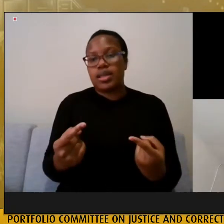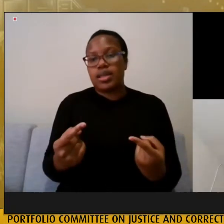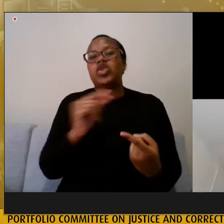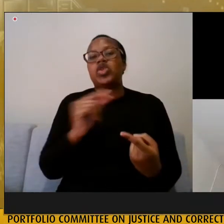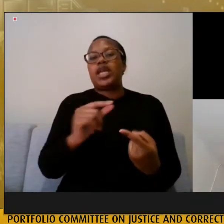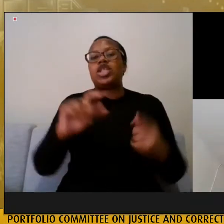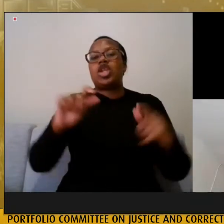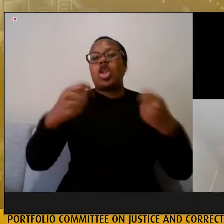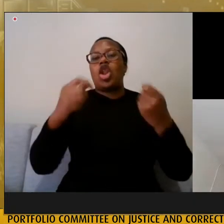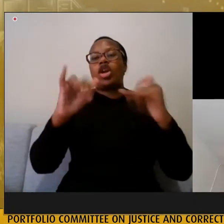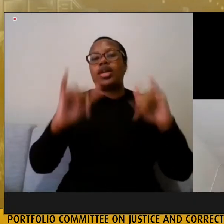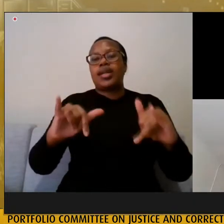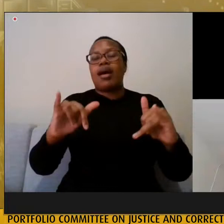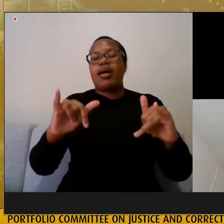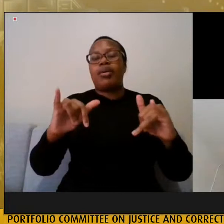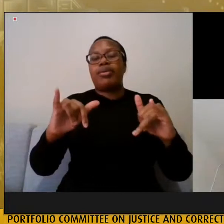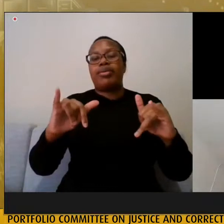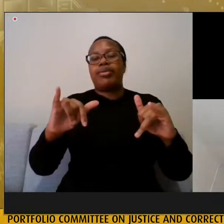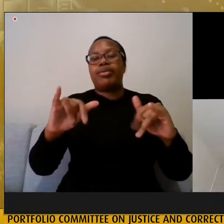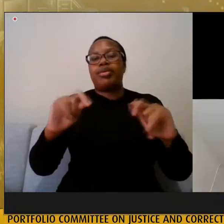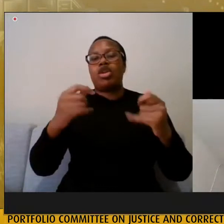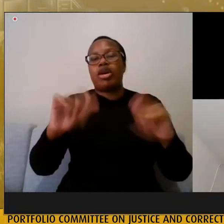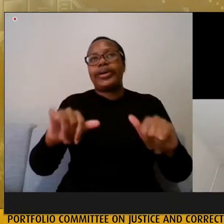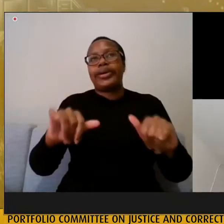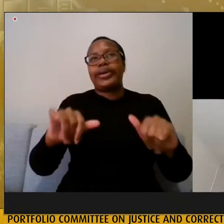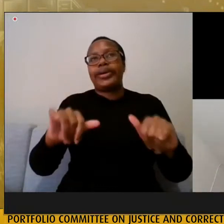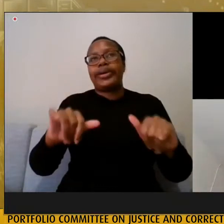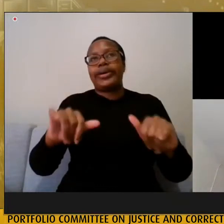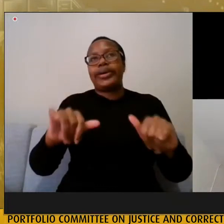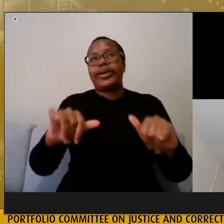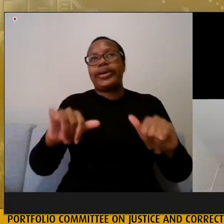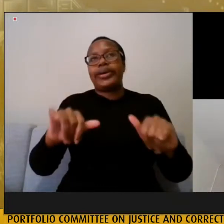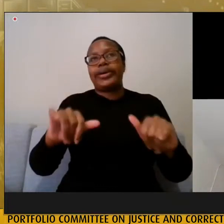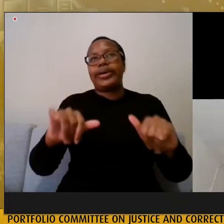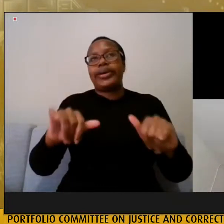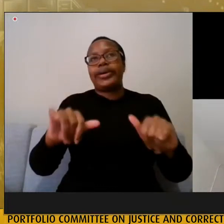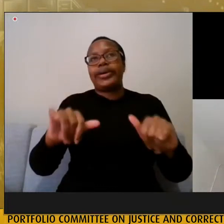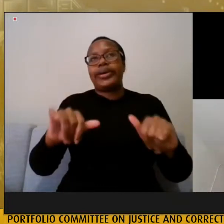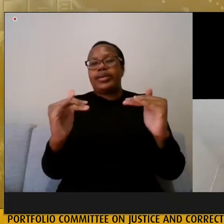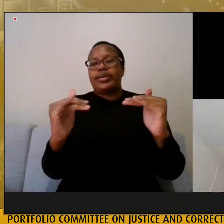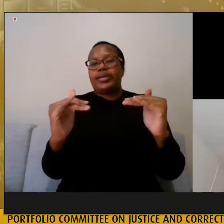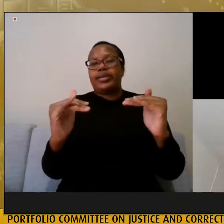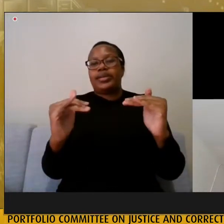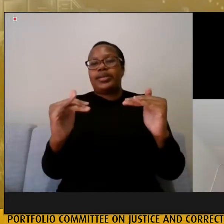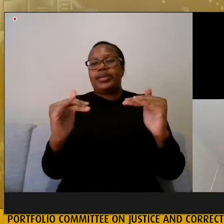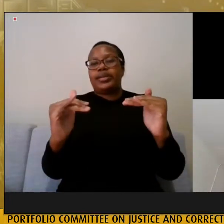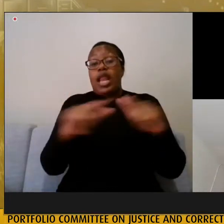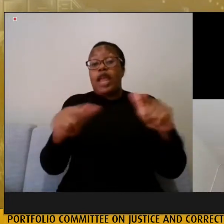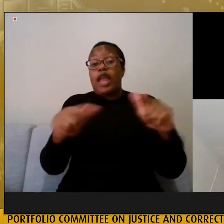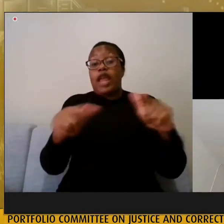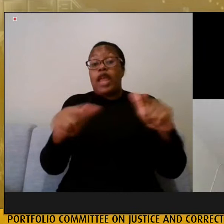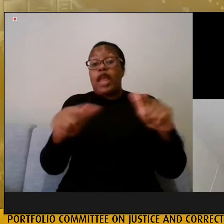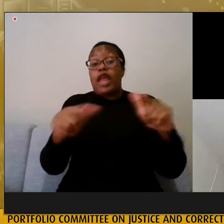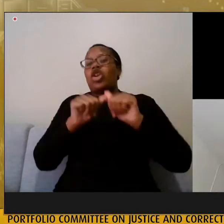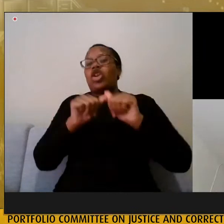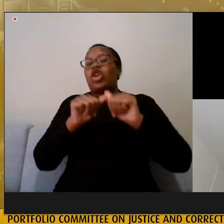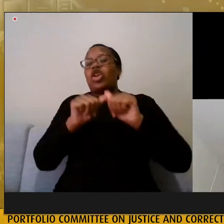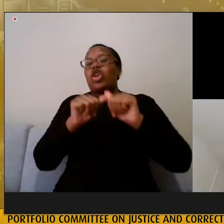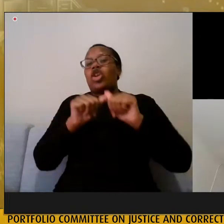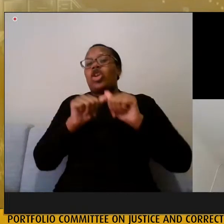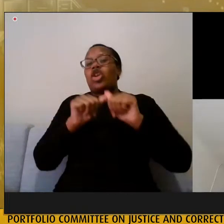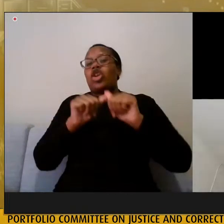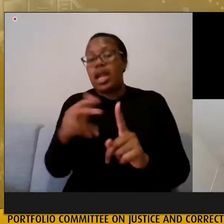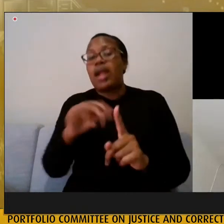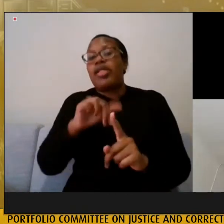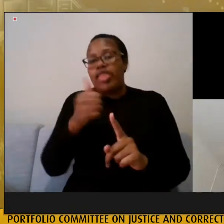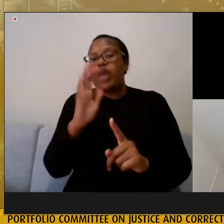lockdown has been to such an extent downgraded to a level that we can continue with misconduct inquiries, we will proceed with